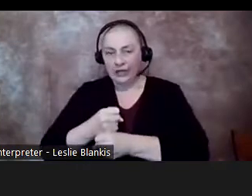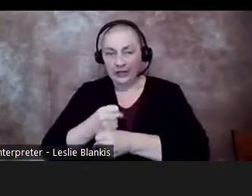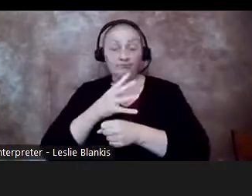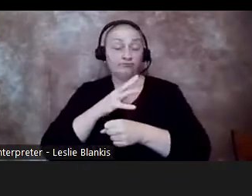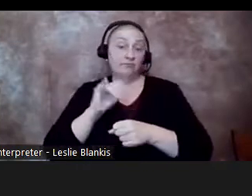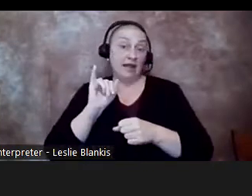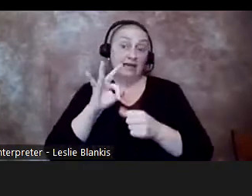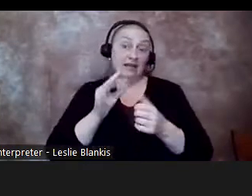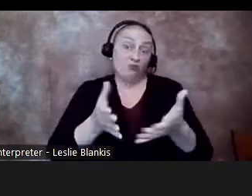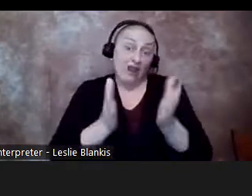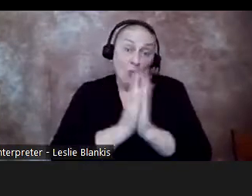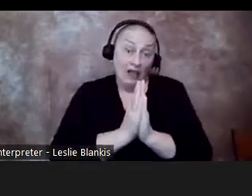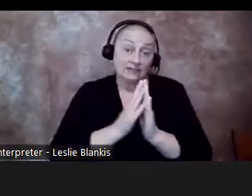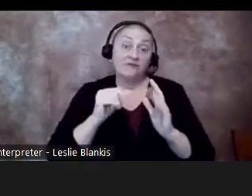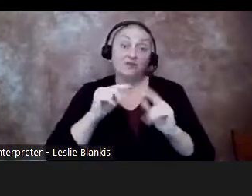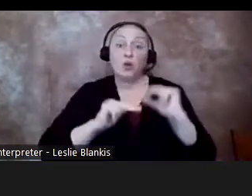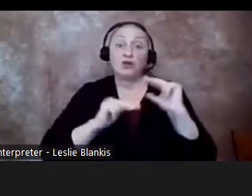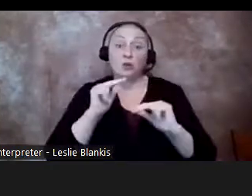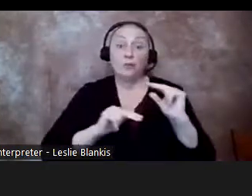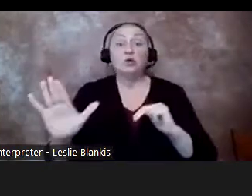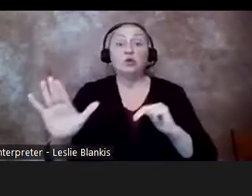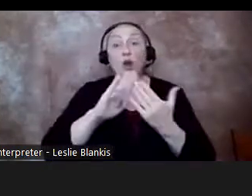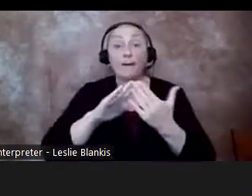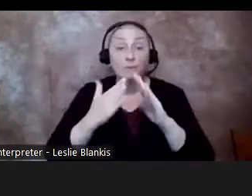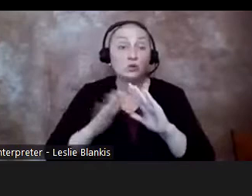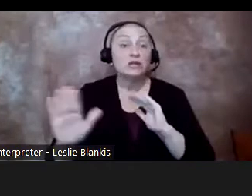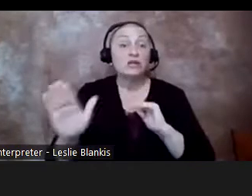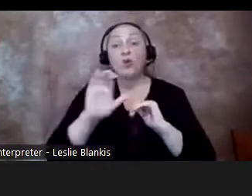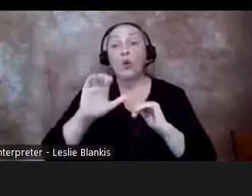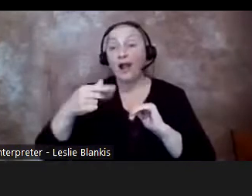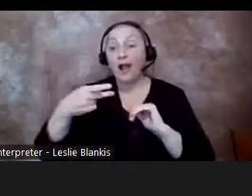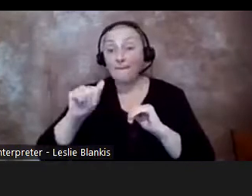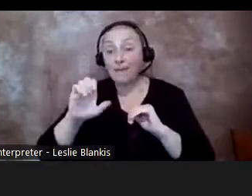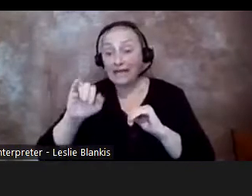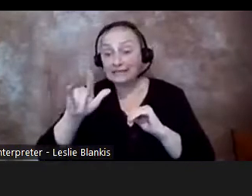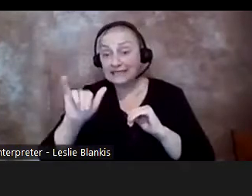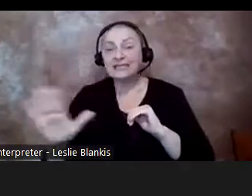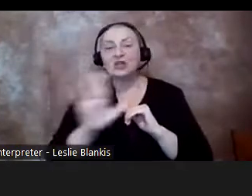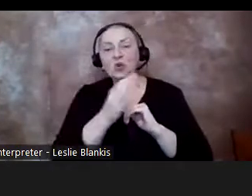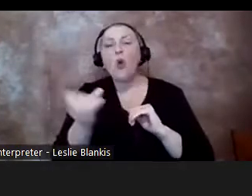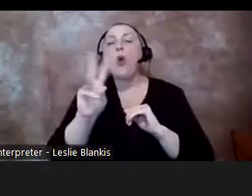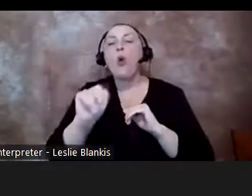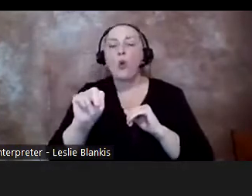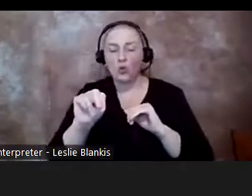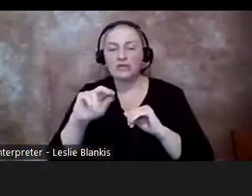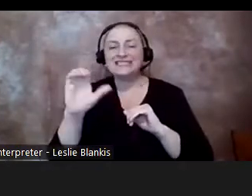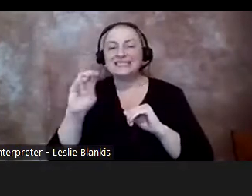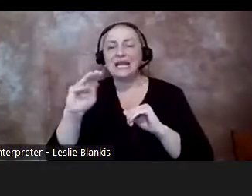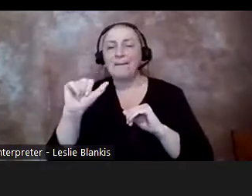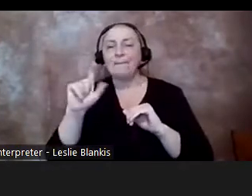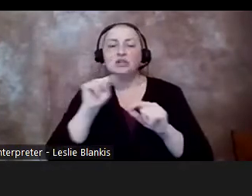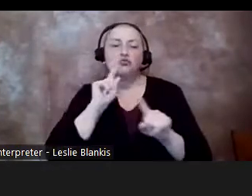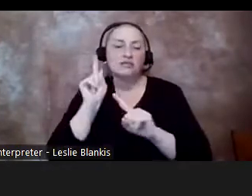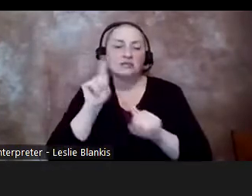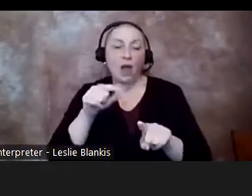want to build in your local community and capacity, your own CMIST response team. And then we will come out